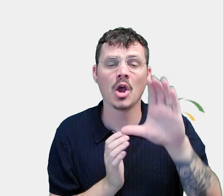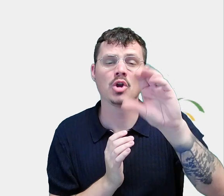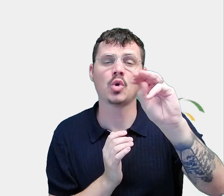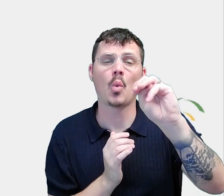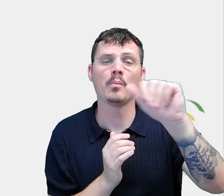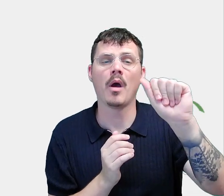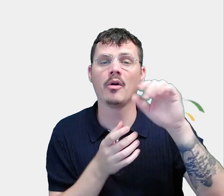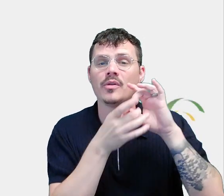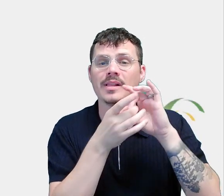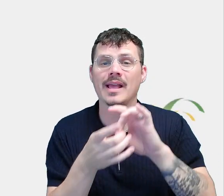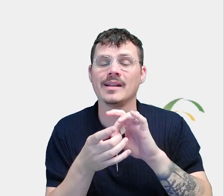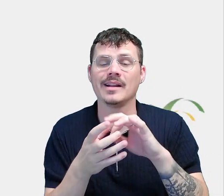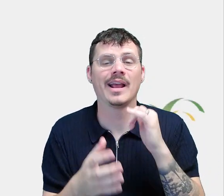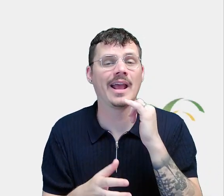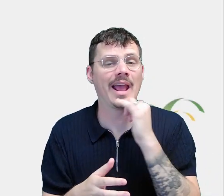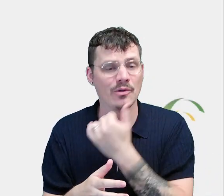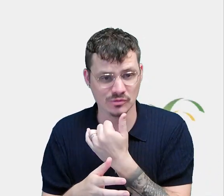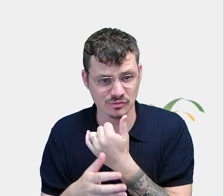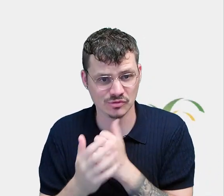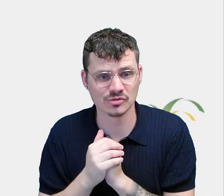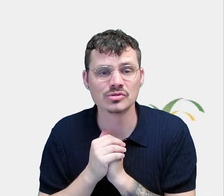Coma-related errors,